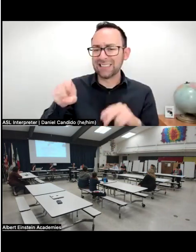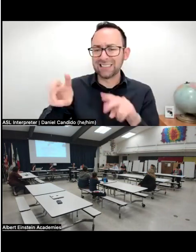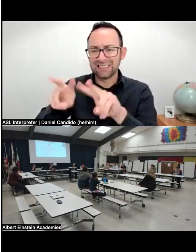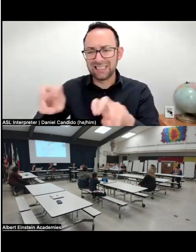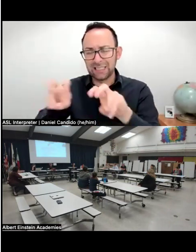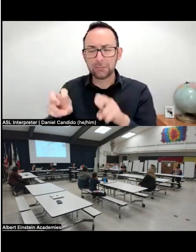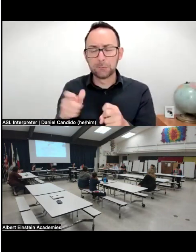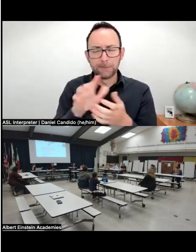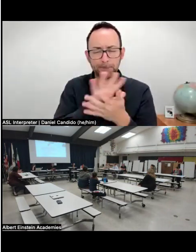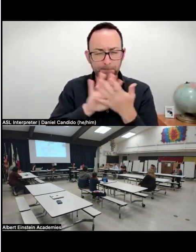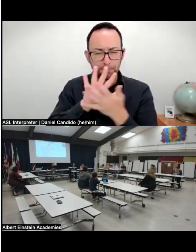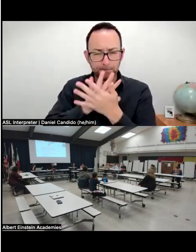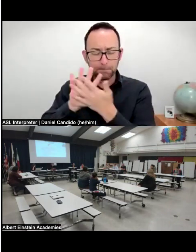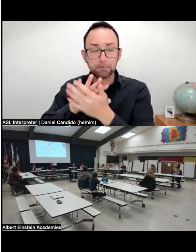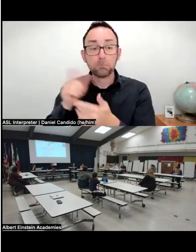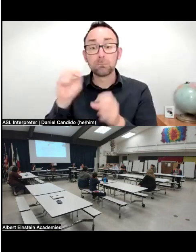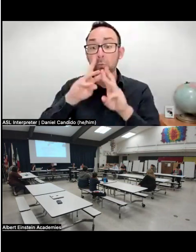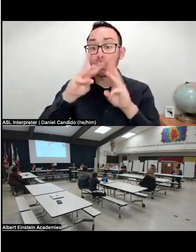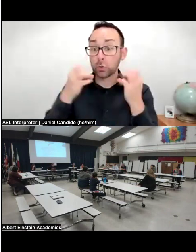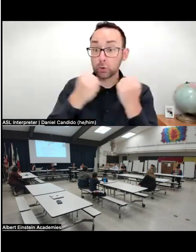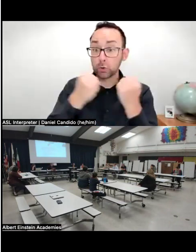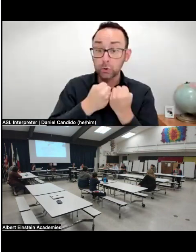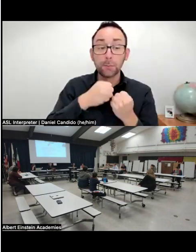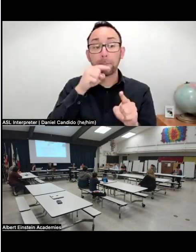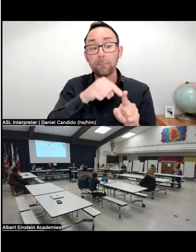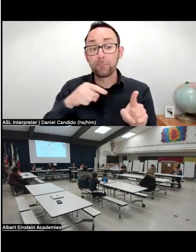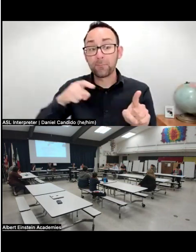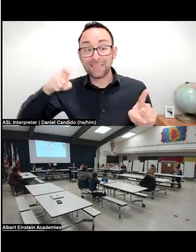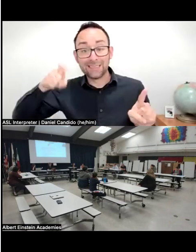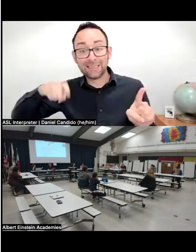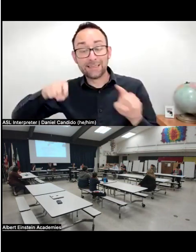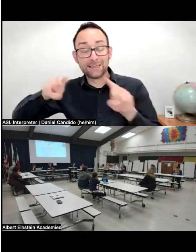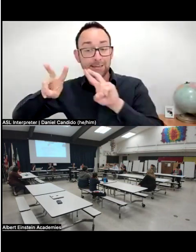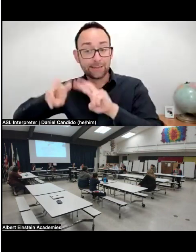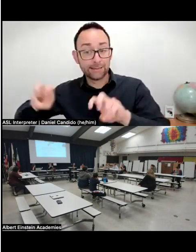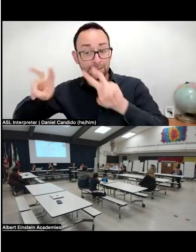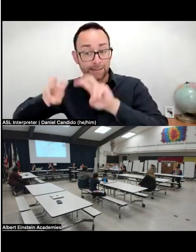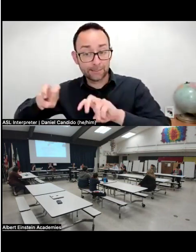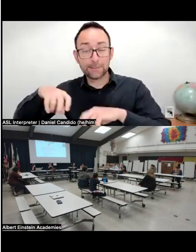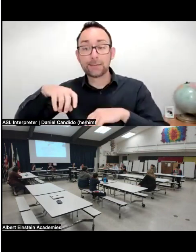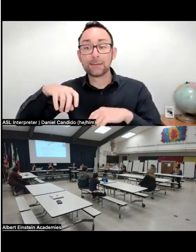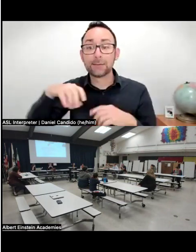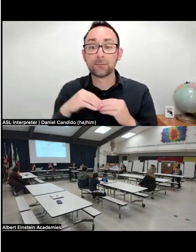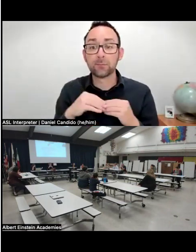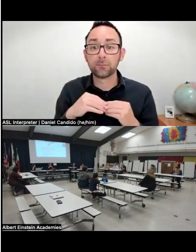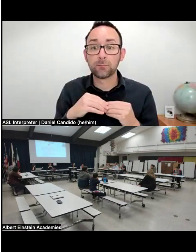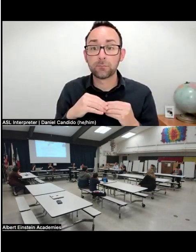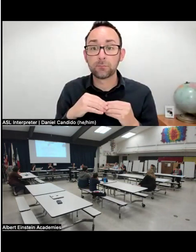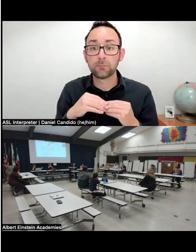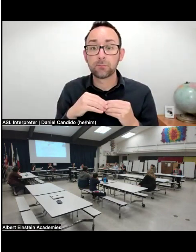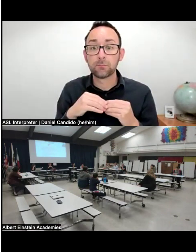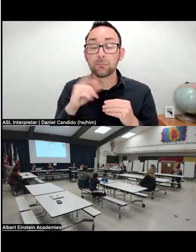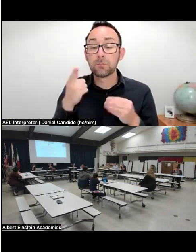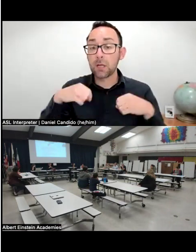it was a workshop and not a needs assessment, in that they differ. However, the